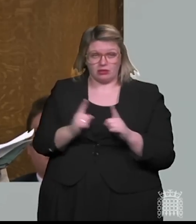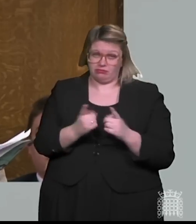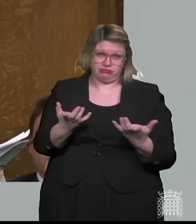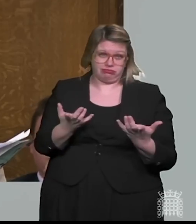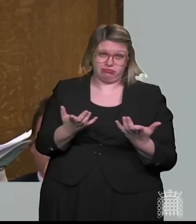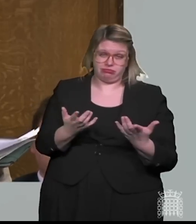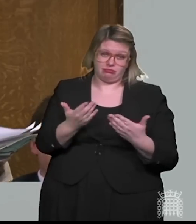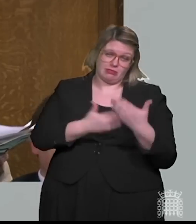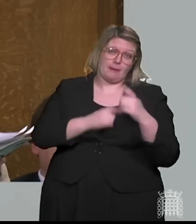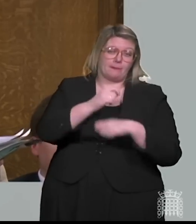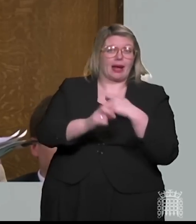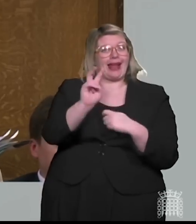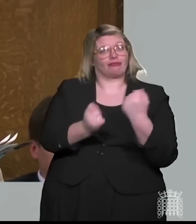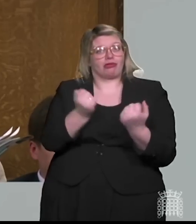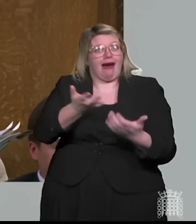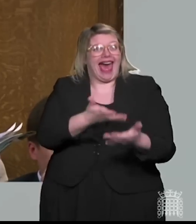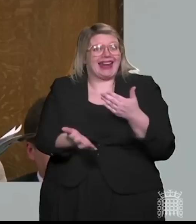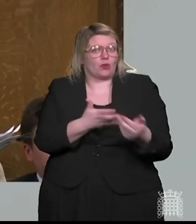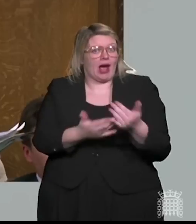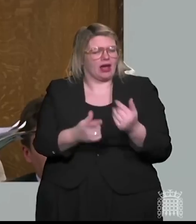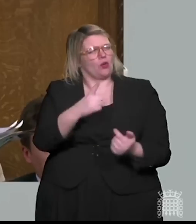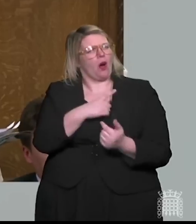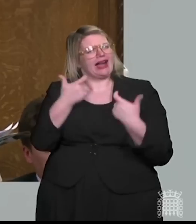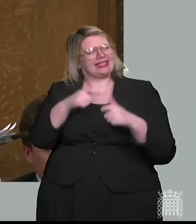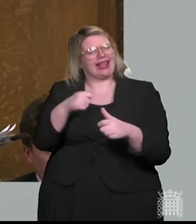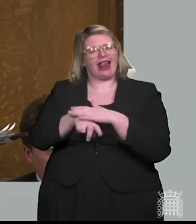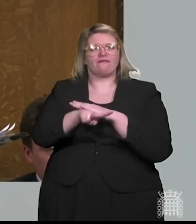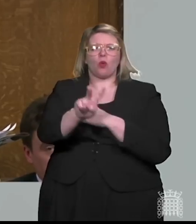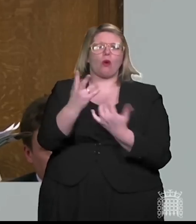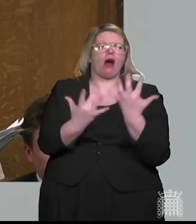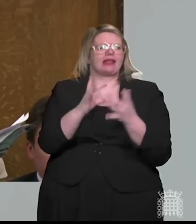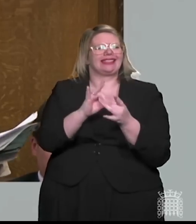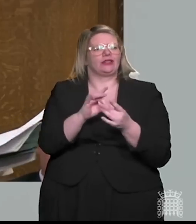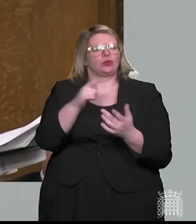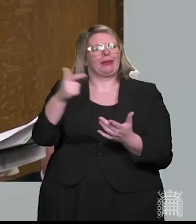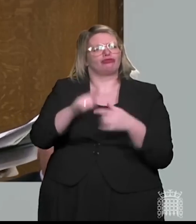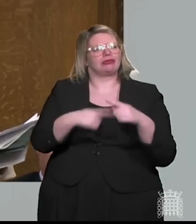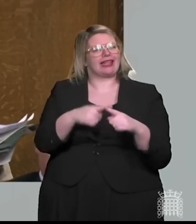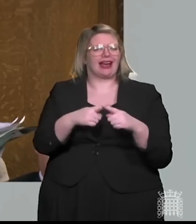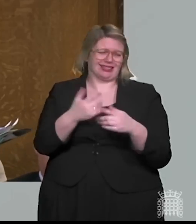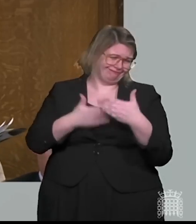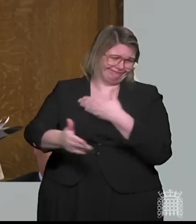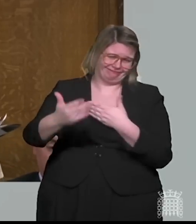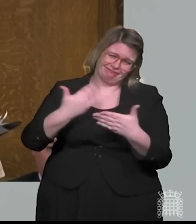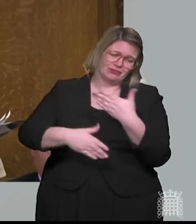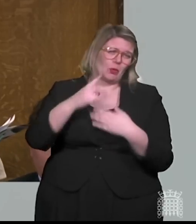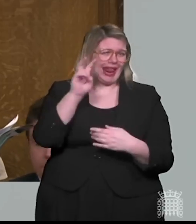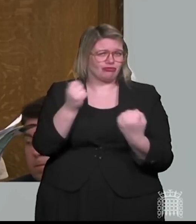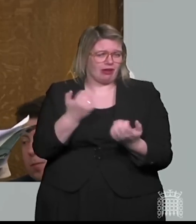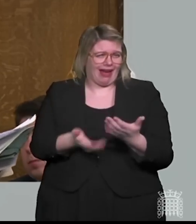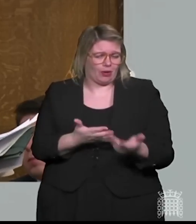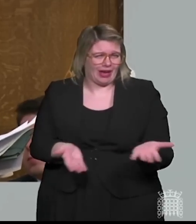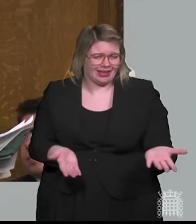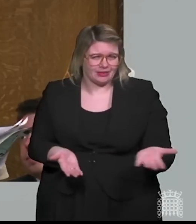all move to electric cars, is still in the forecast numbers. The third economic policy of growing the economy